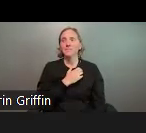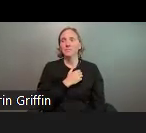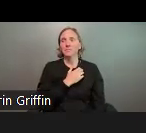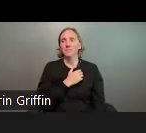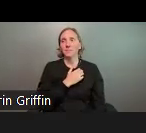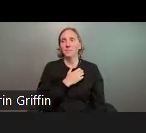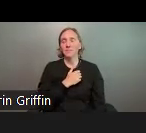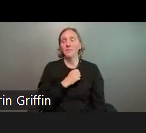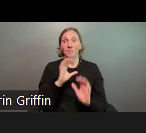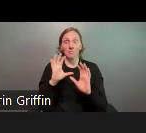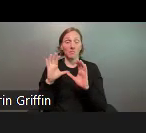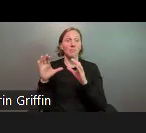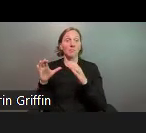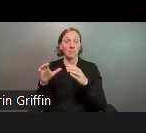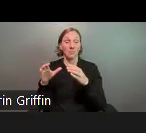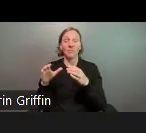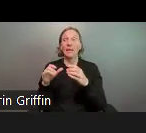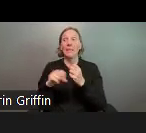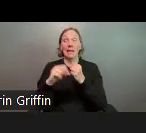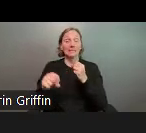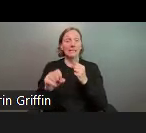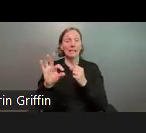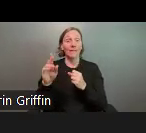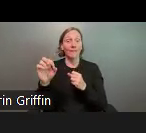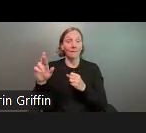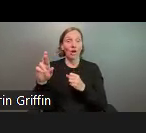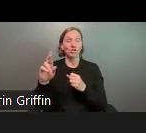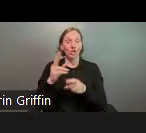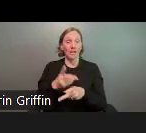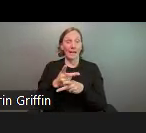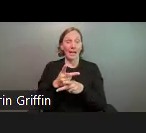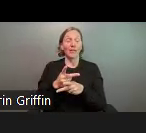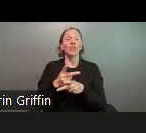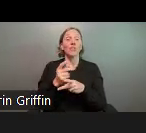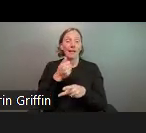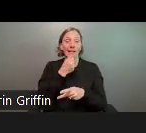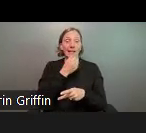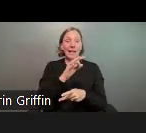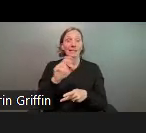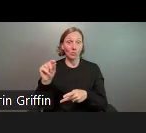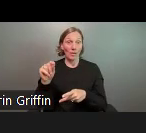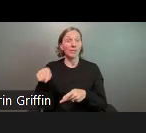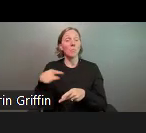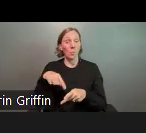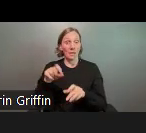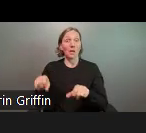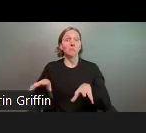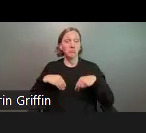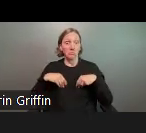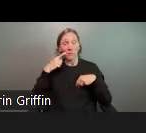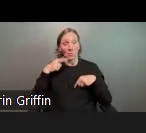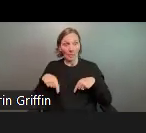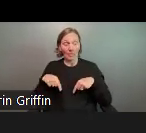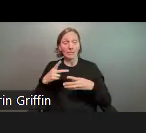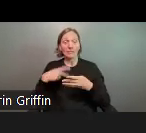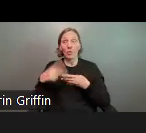is a population of extended foster care who are 19 to 20-year-olds. They may be served in this program. There